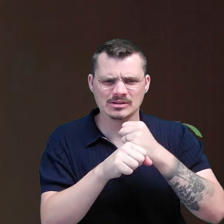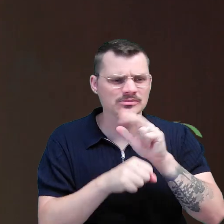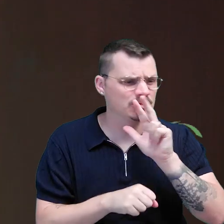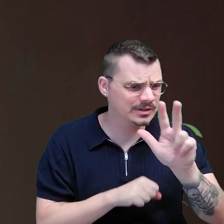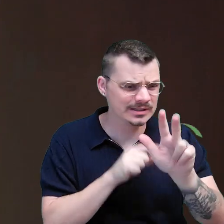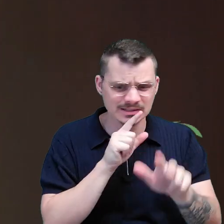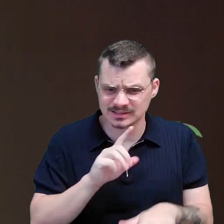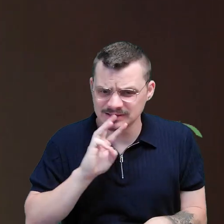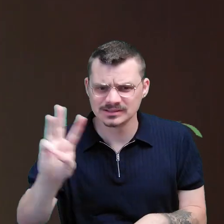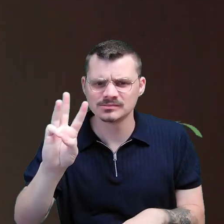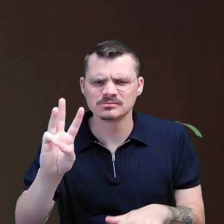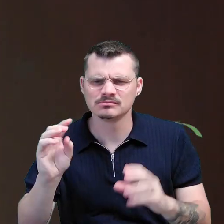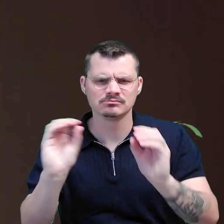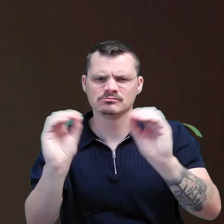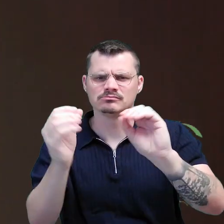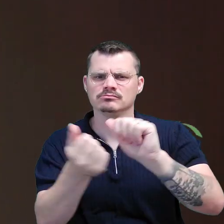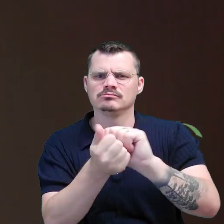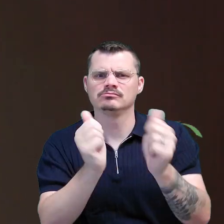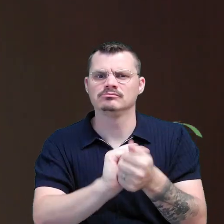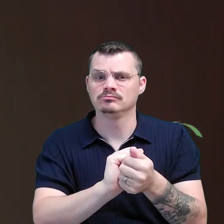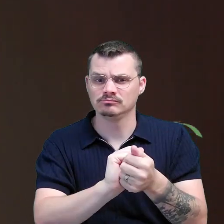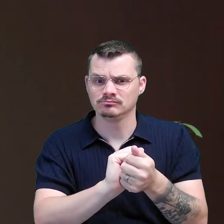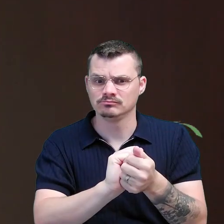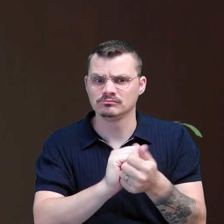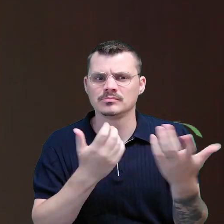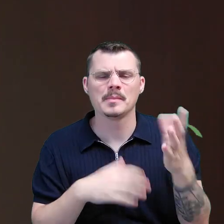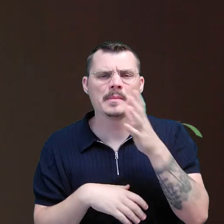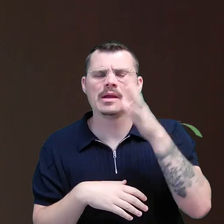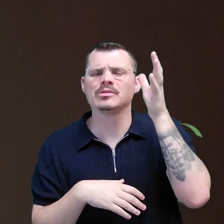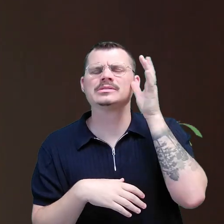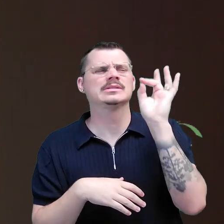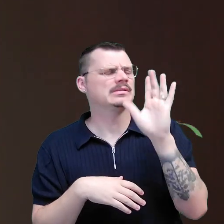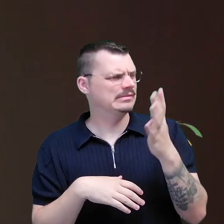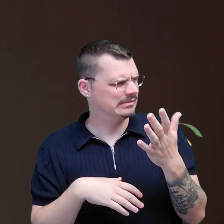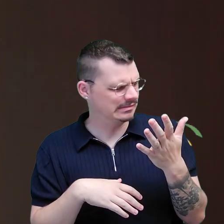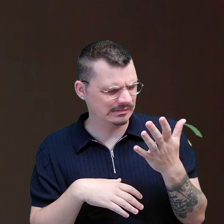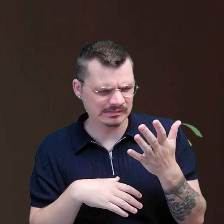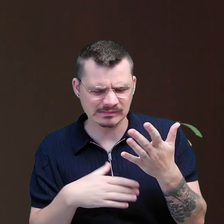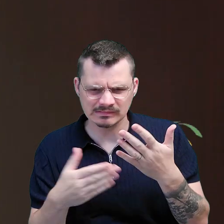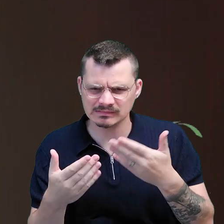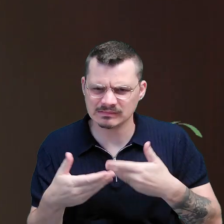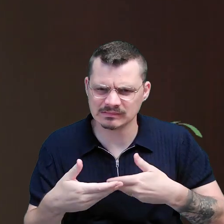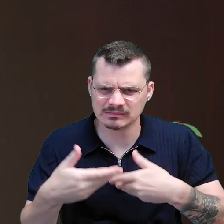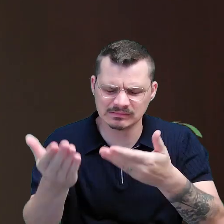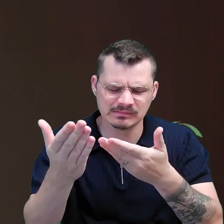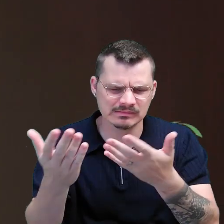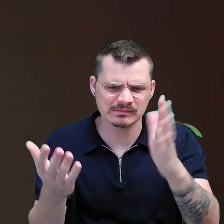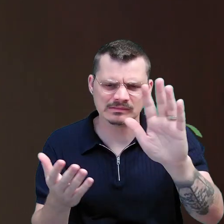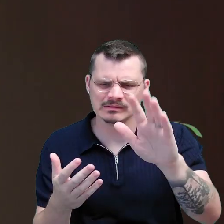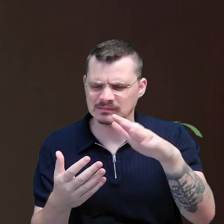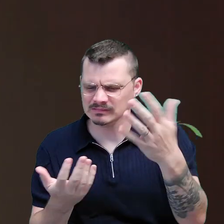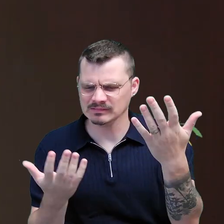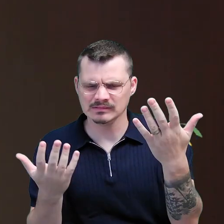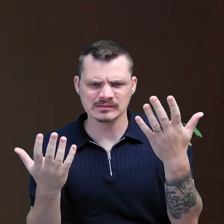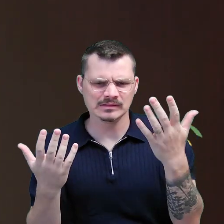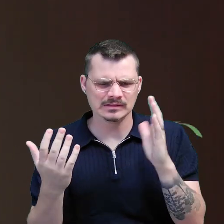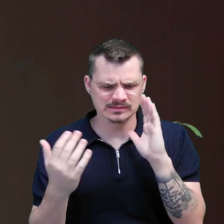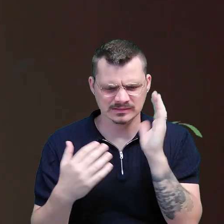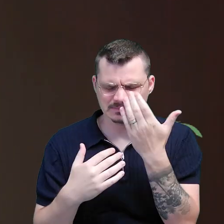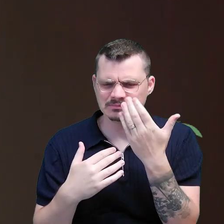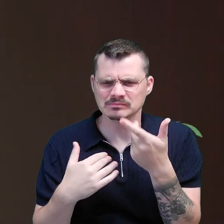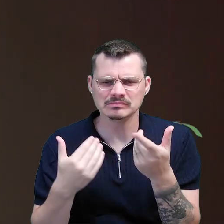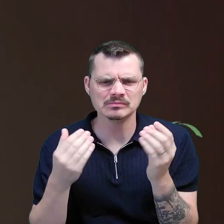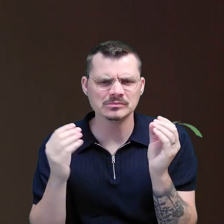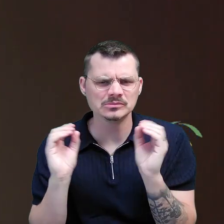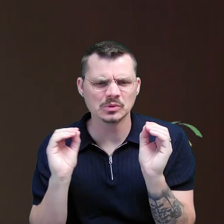changed. And the parents had brought up this question a few times, why this doesn't seem